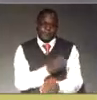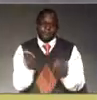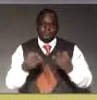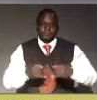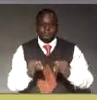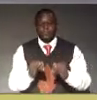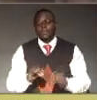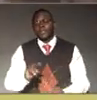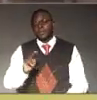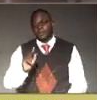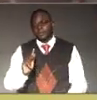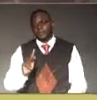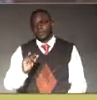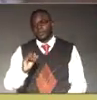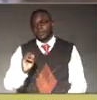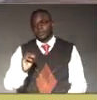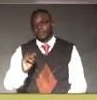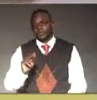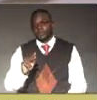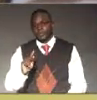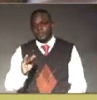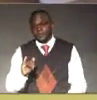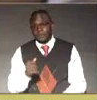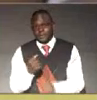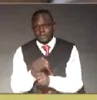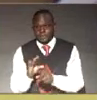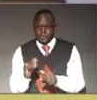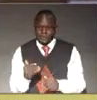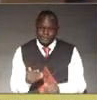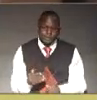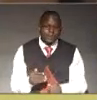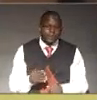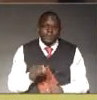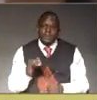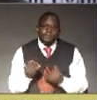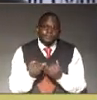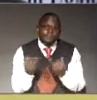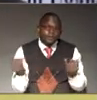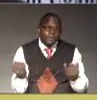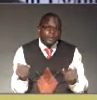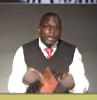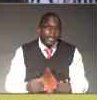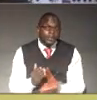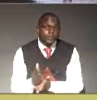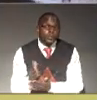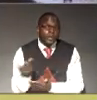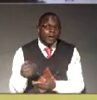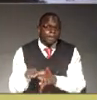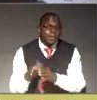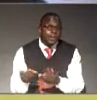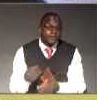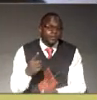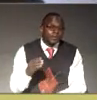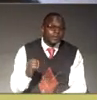Samuel Chomokama said that the operation was done as a result of a tip-off from informers. 106